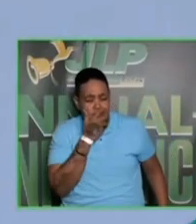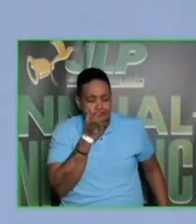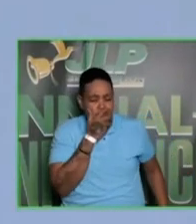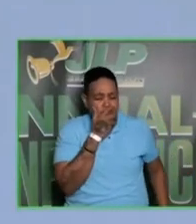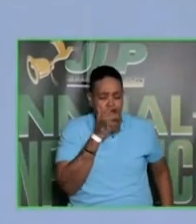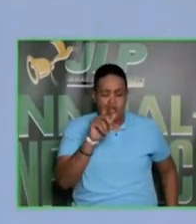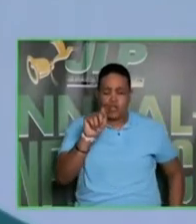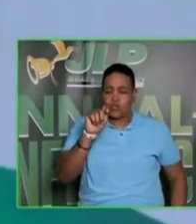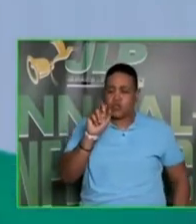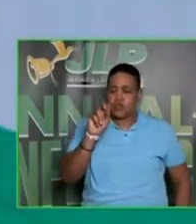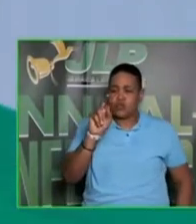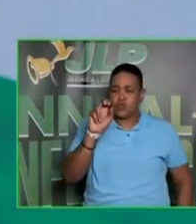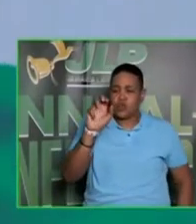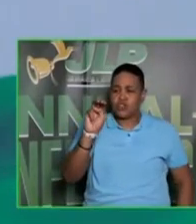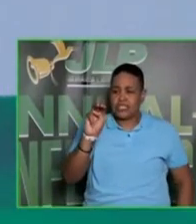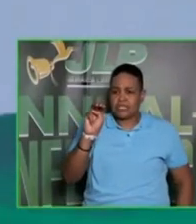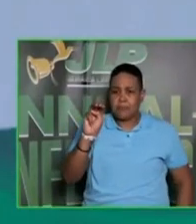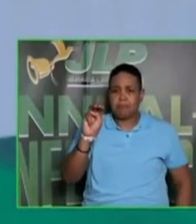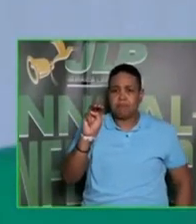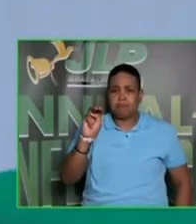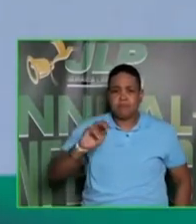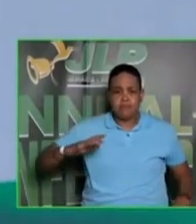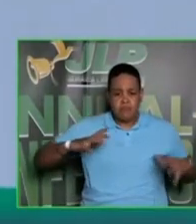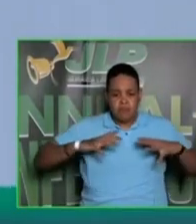tourism continues to be